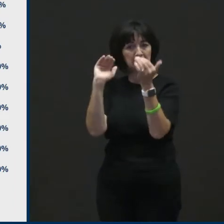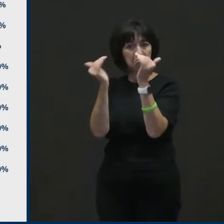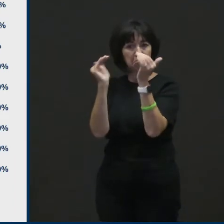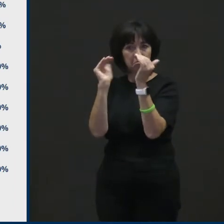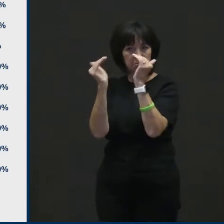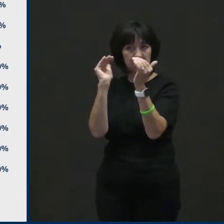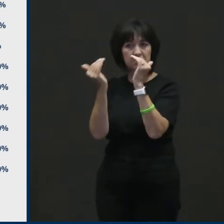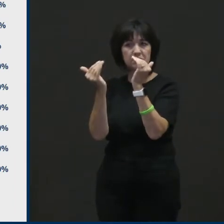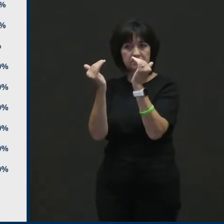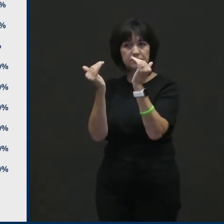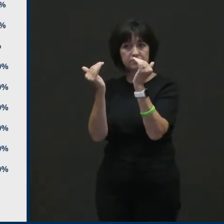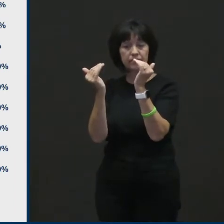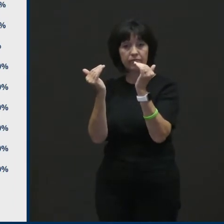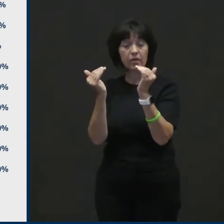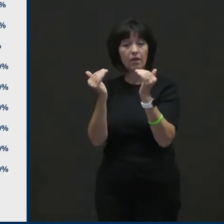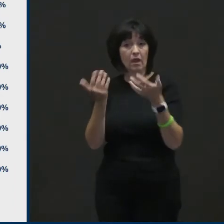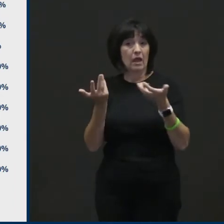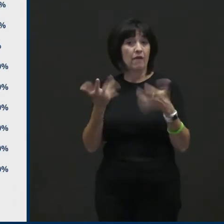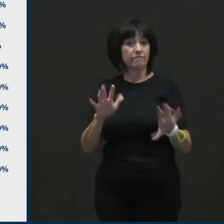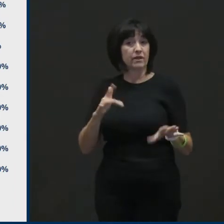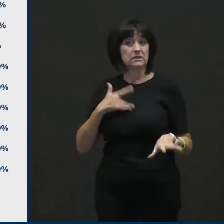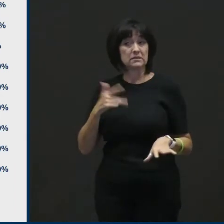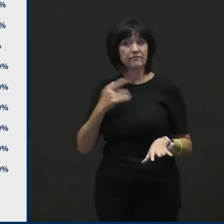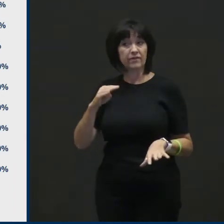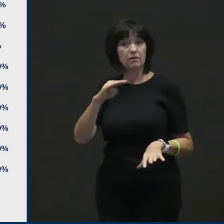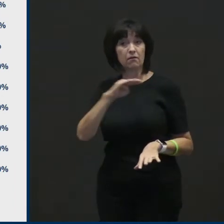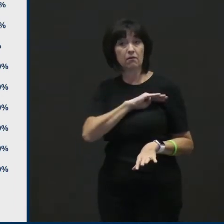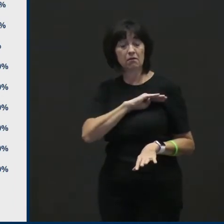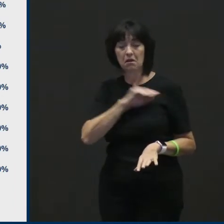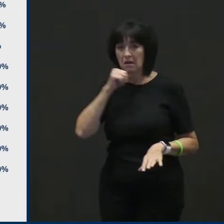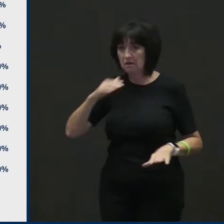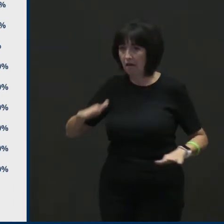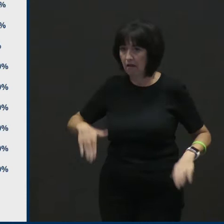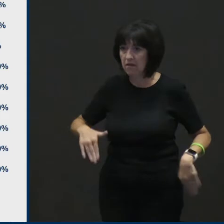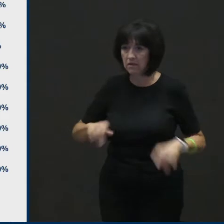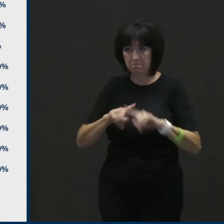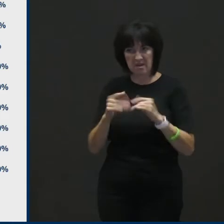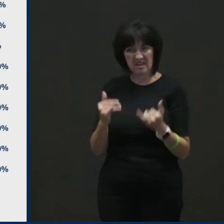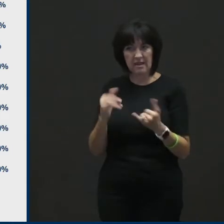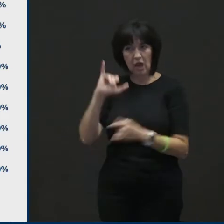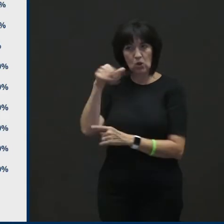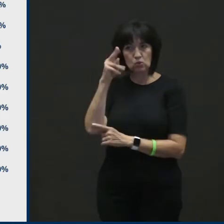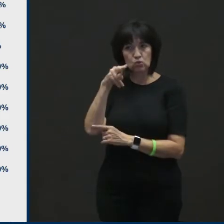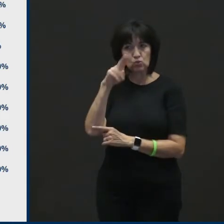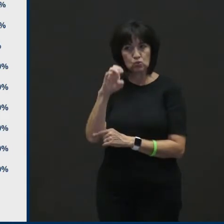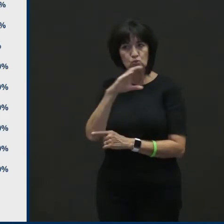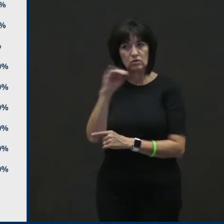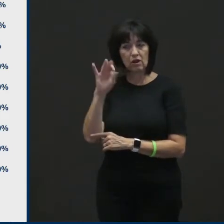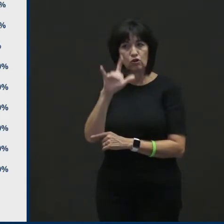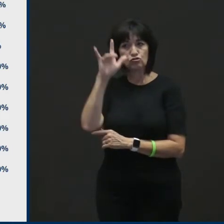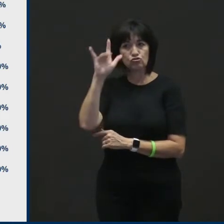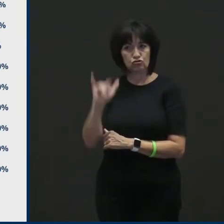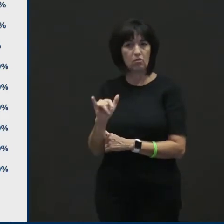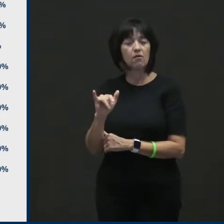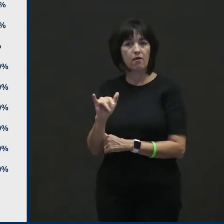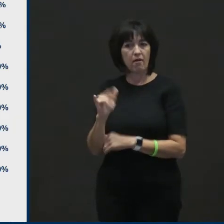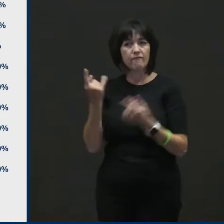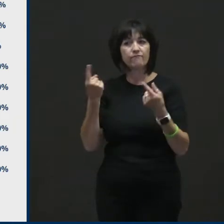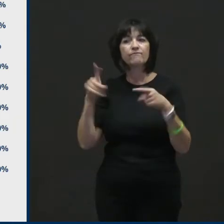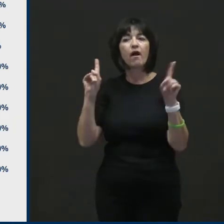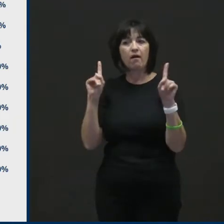can see nicely in June and July that we got some good rebound in vaccinations.